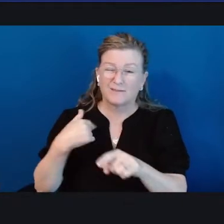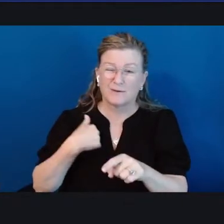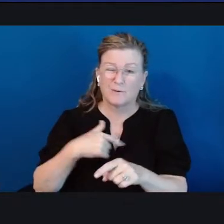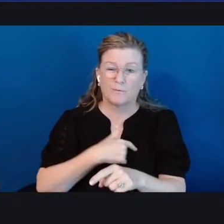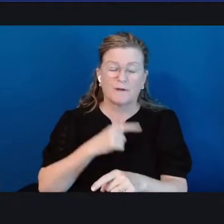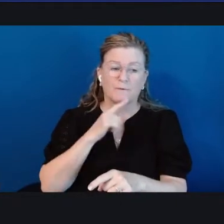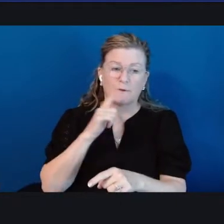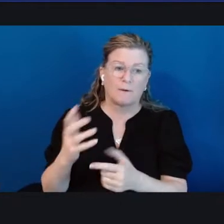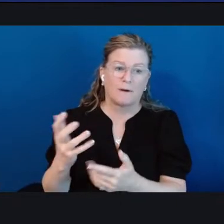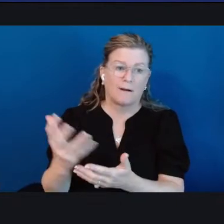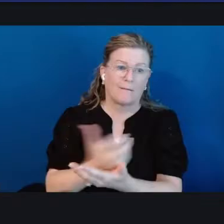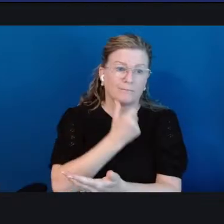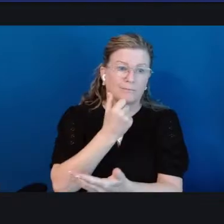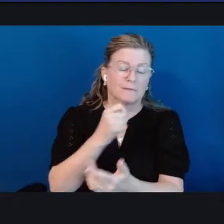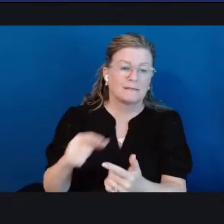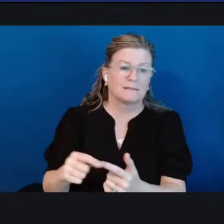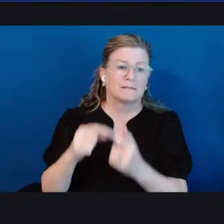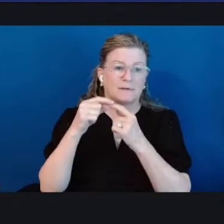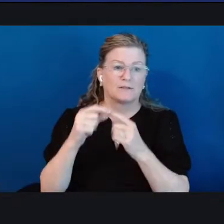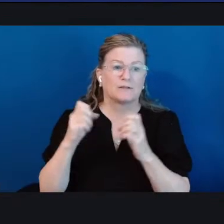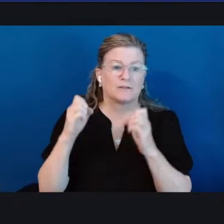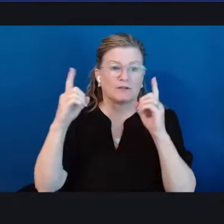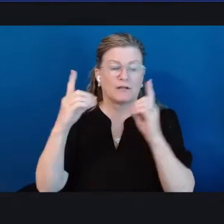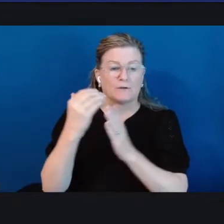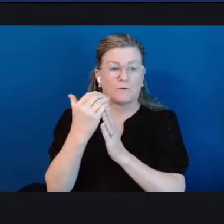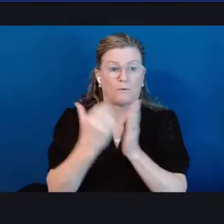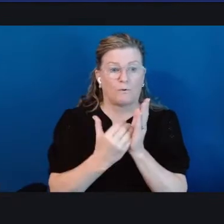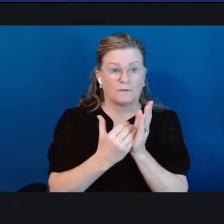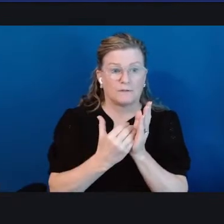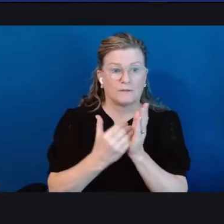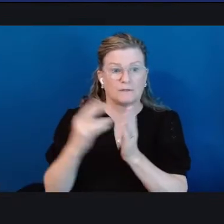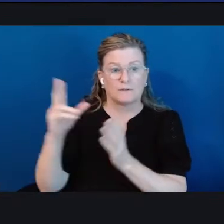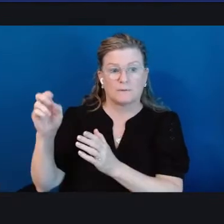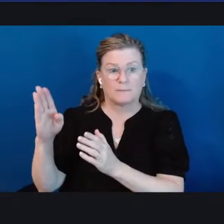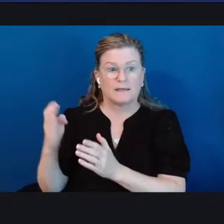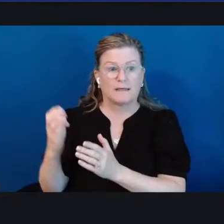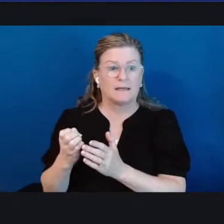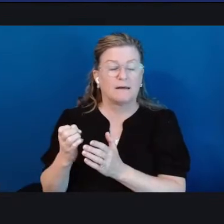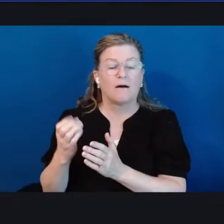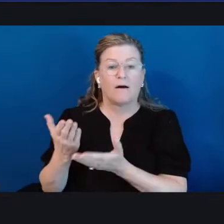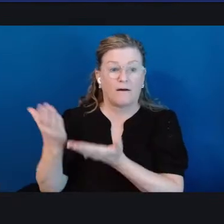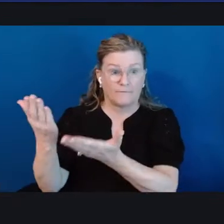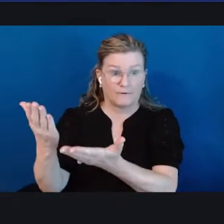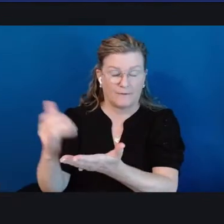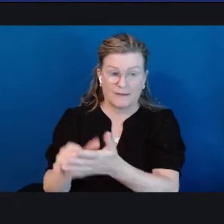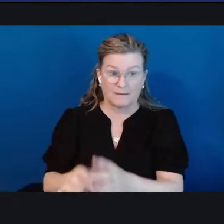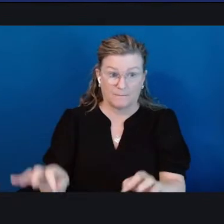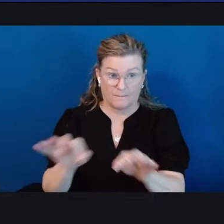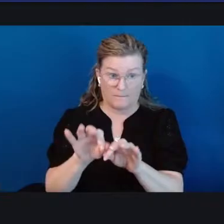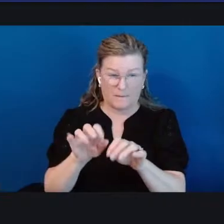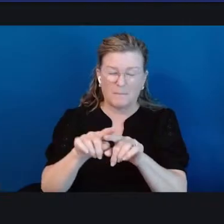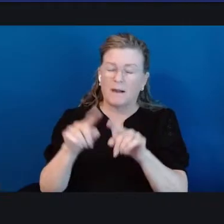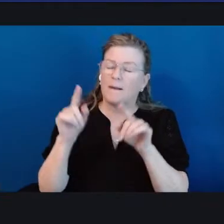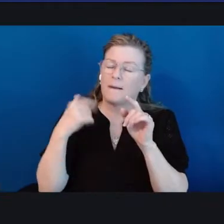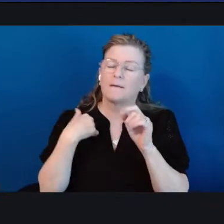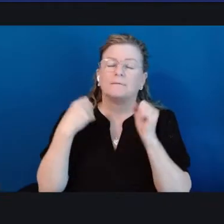special education courses that are offered through USBE. So that's important. But there are